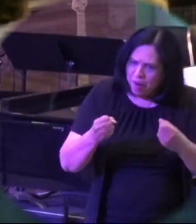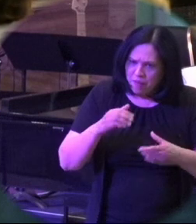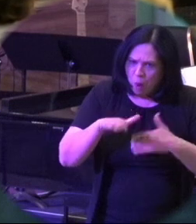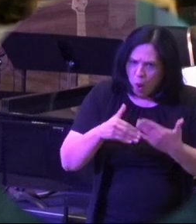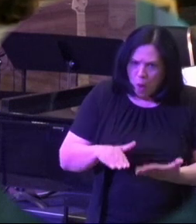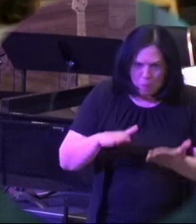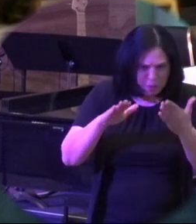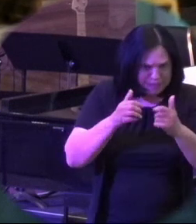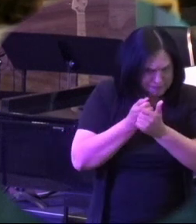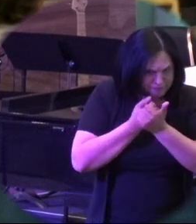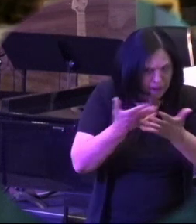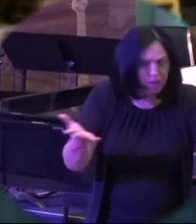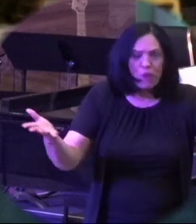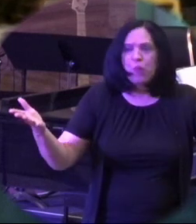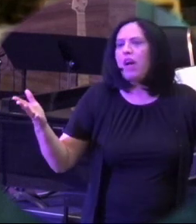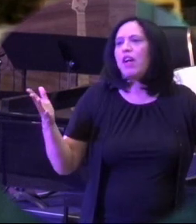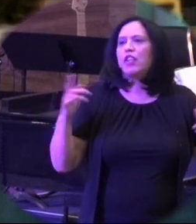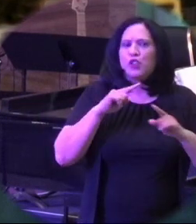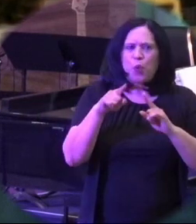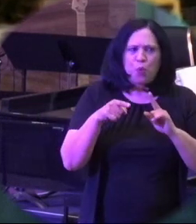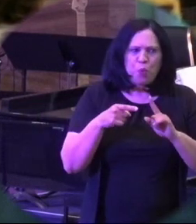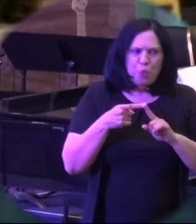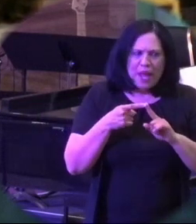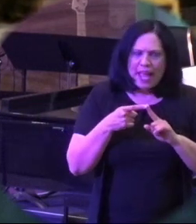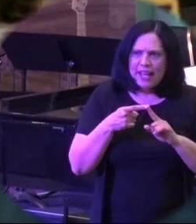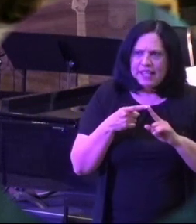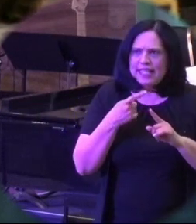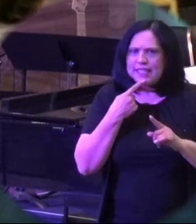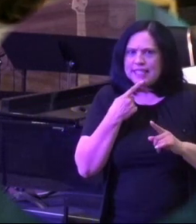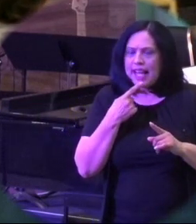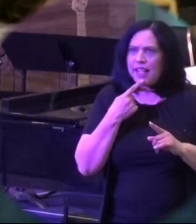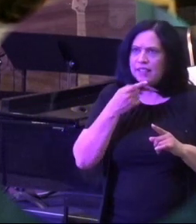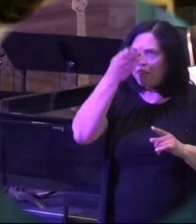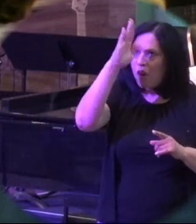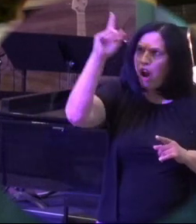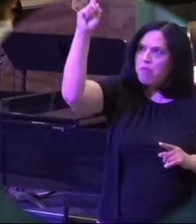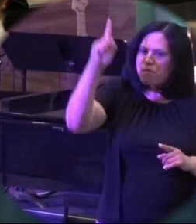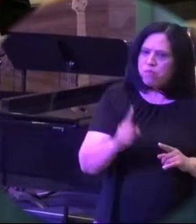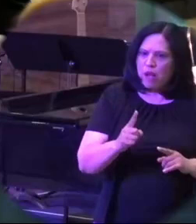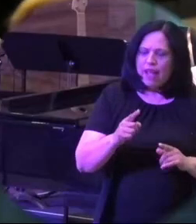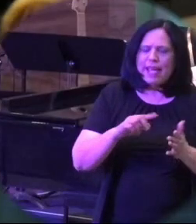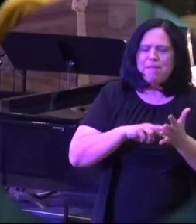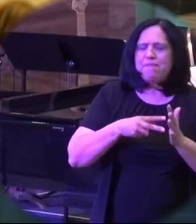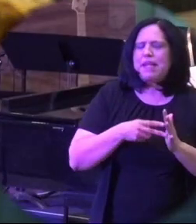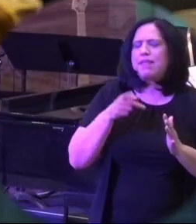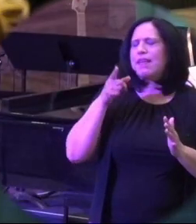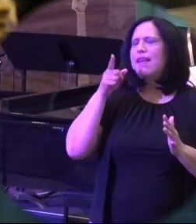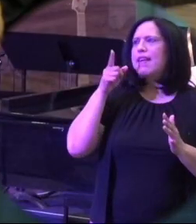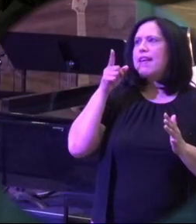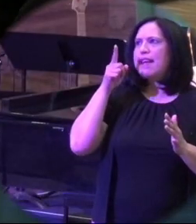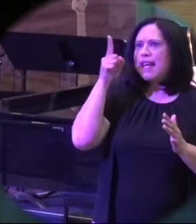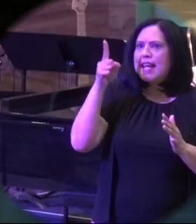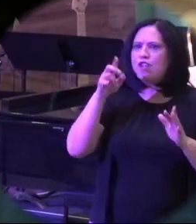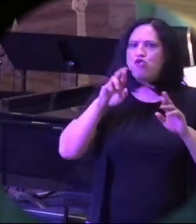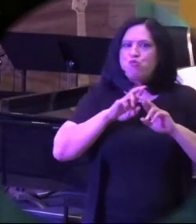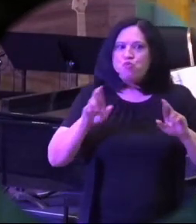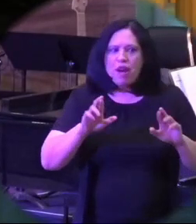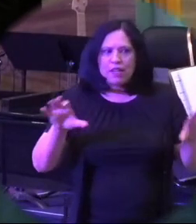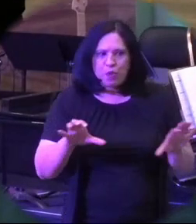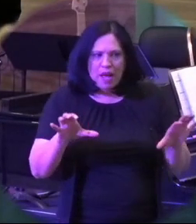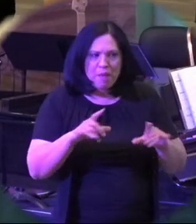to see something, it just means he was about to act. But Moses writes it in human terms, so we can